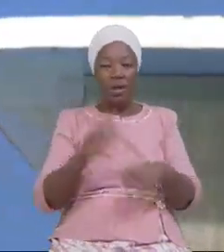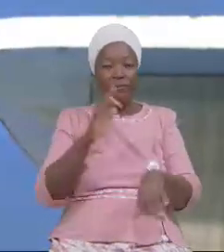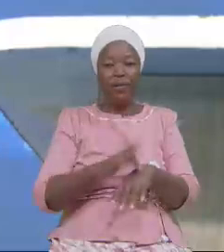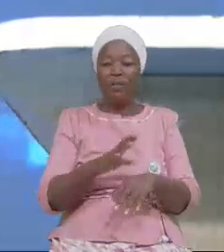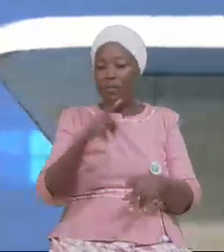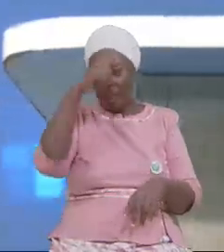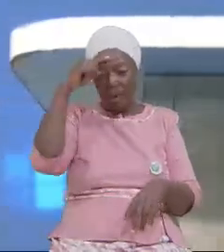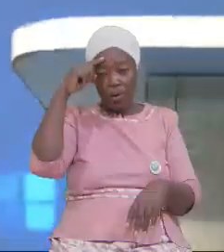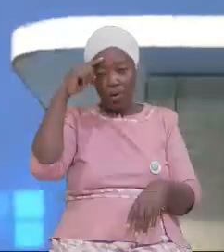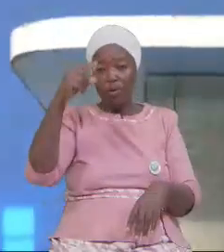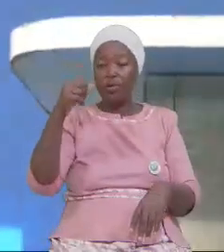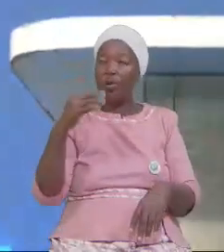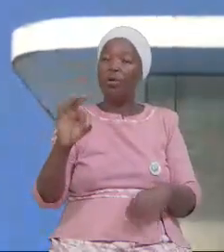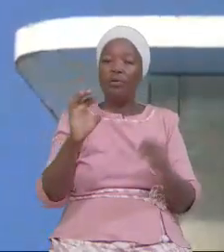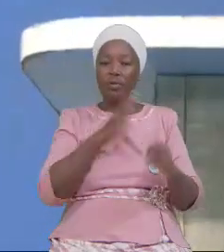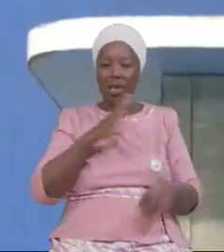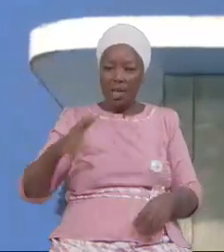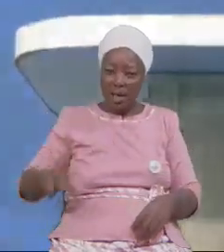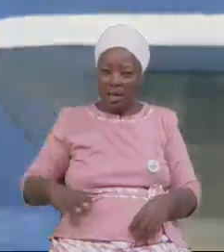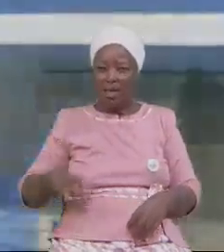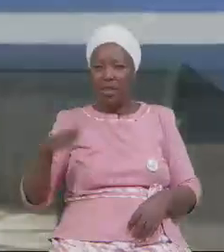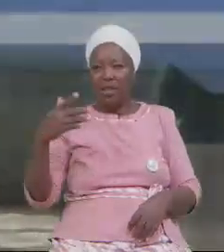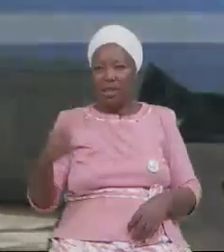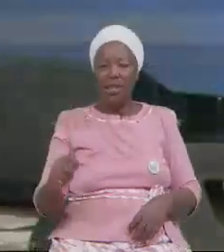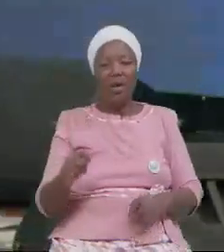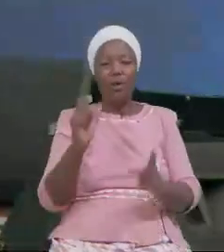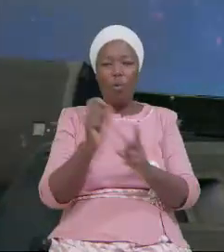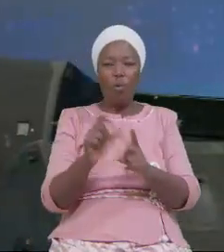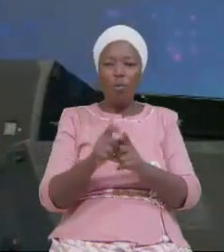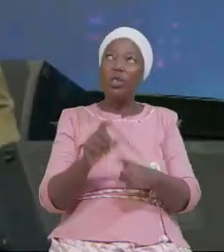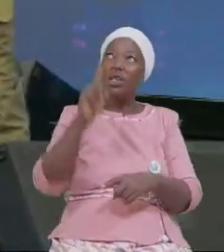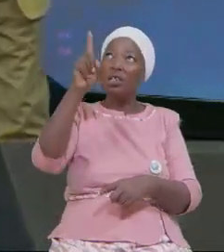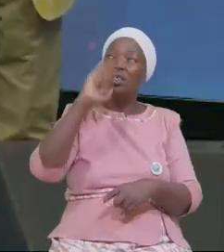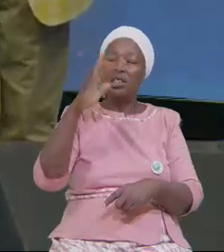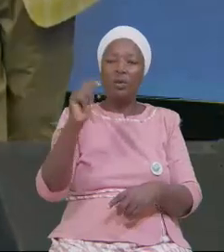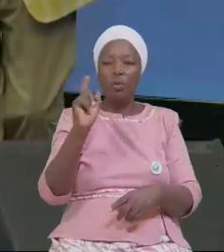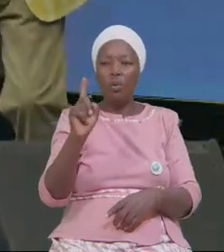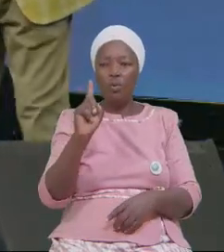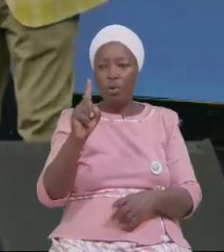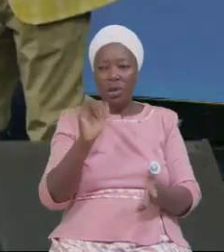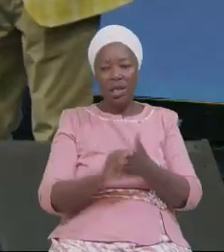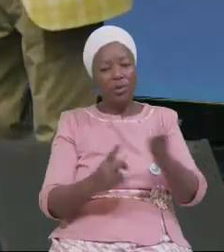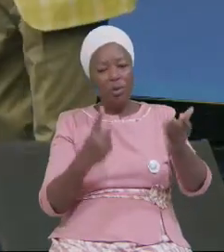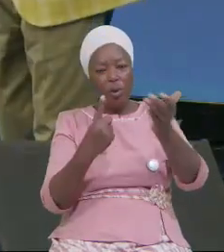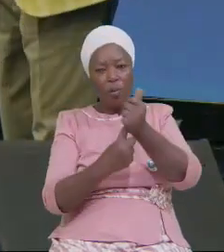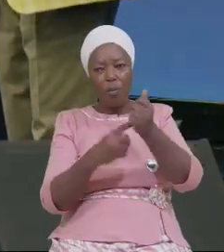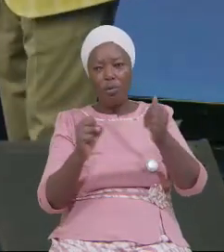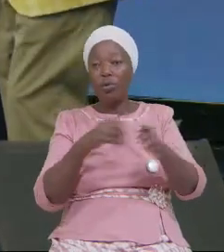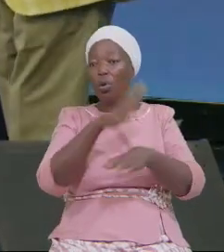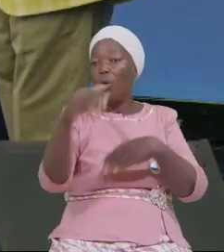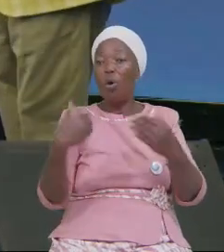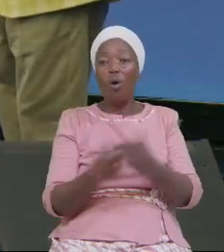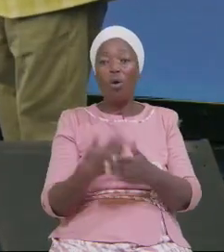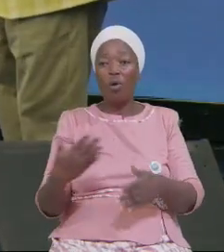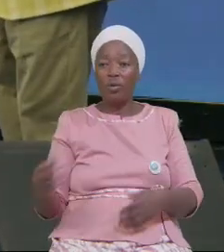because of Christ, the word, he is the one that upholds all things